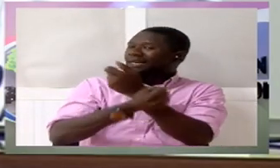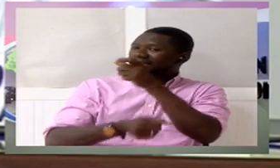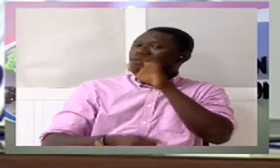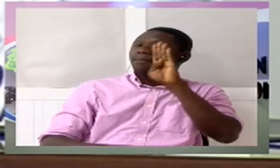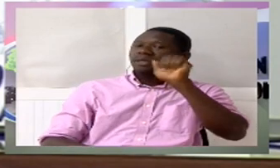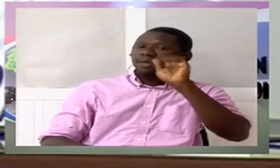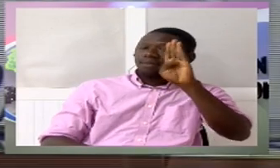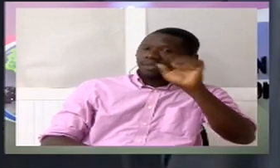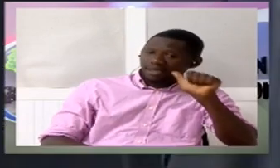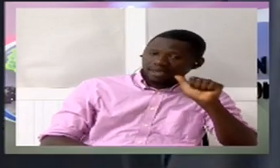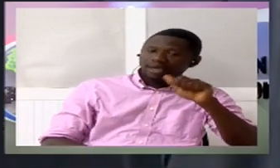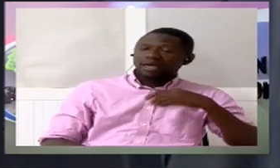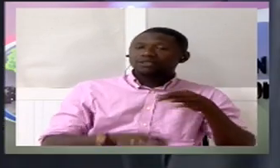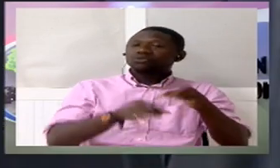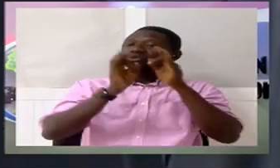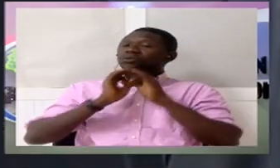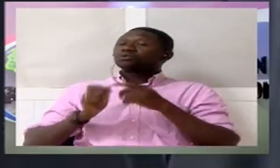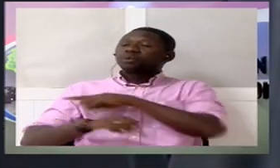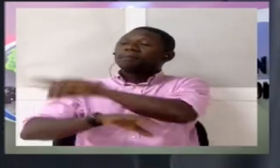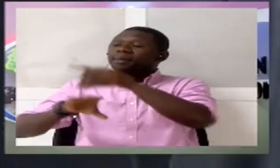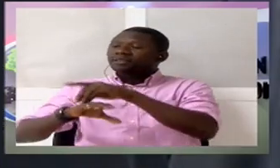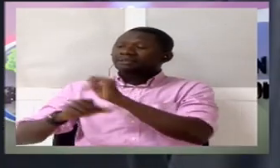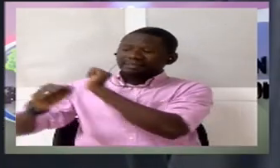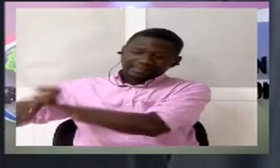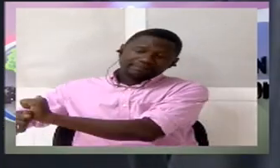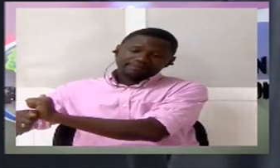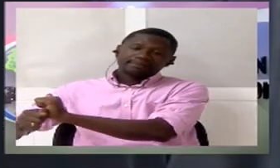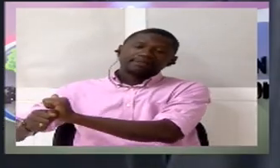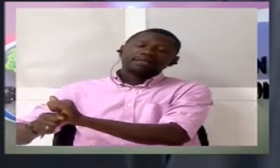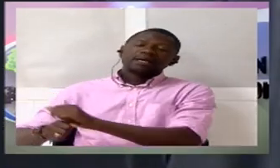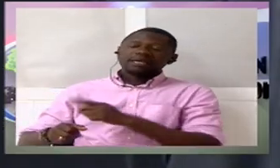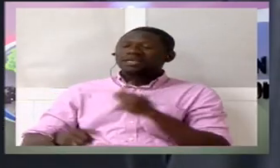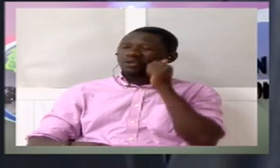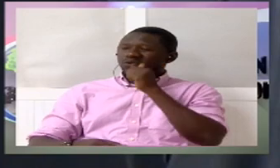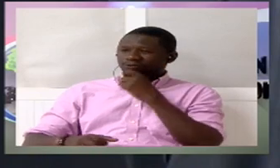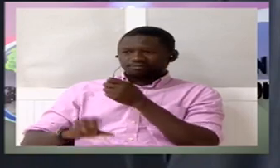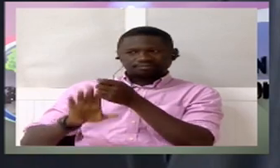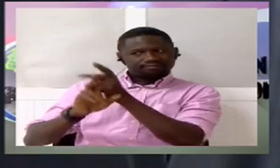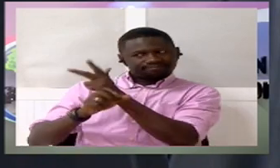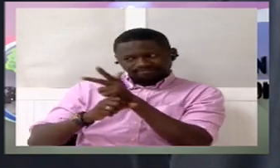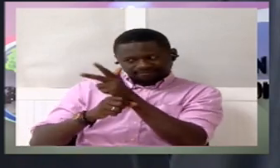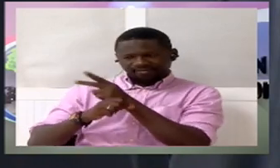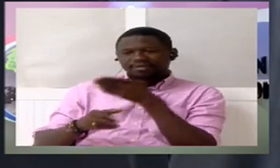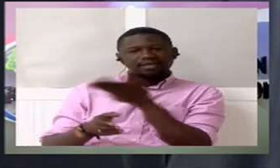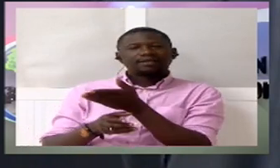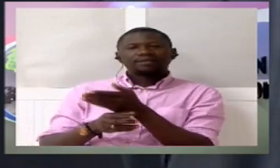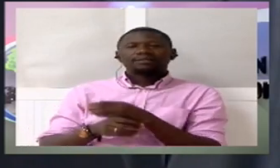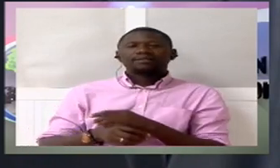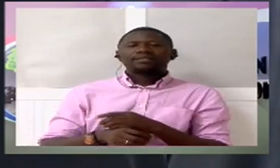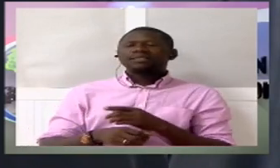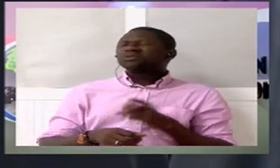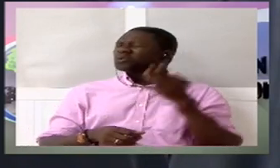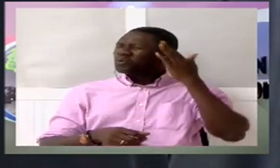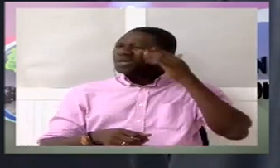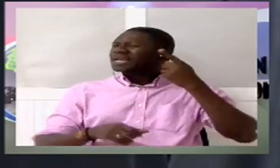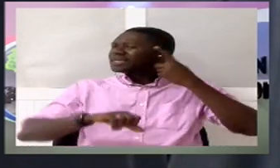him and took him to where he was going to be detained. And they used to put him on guard. He